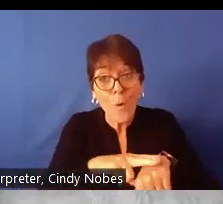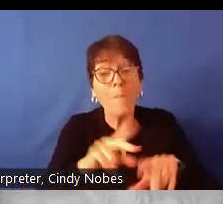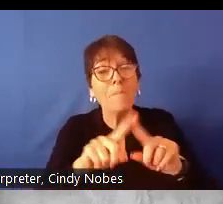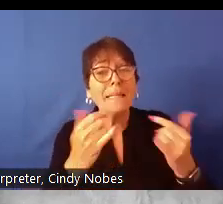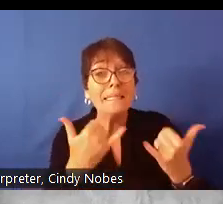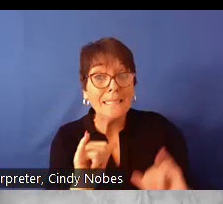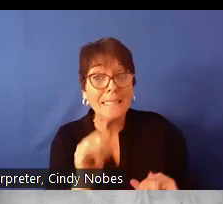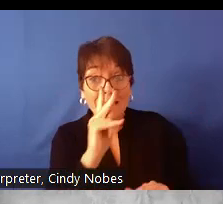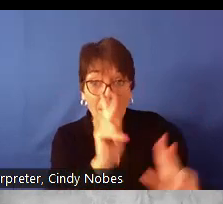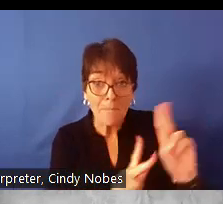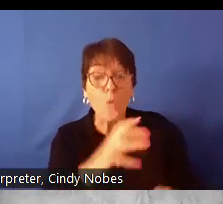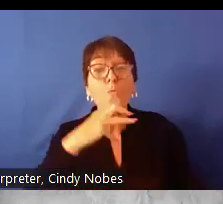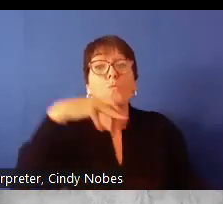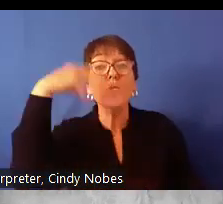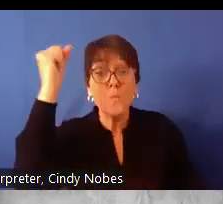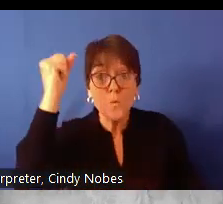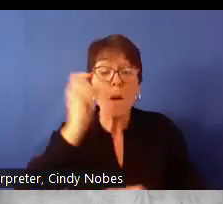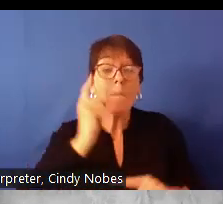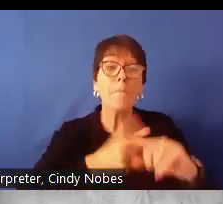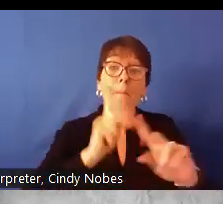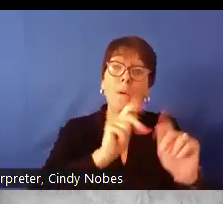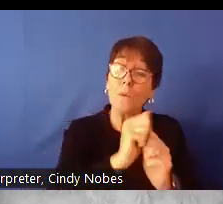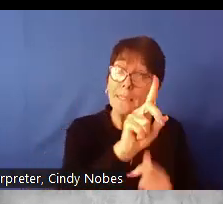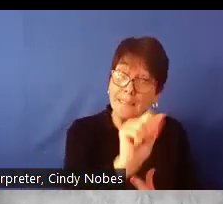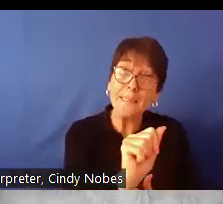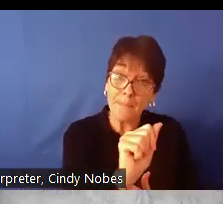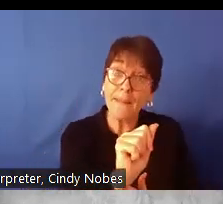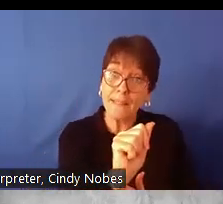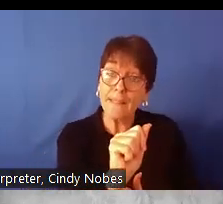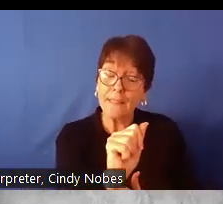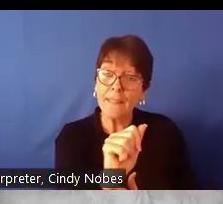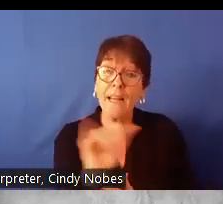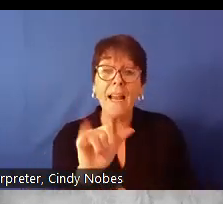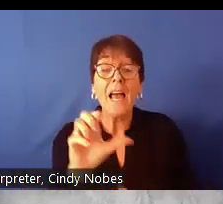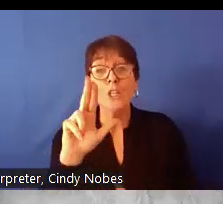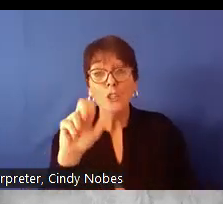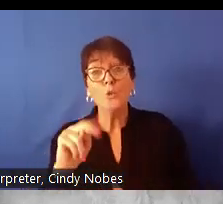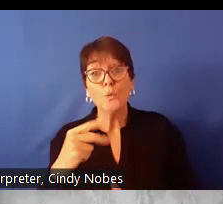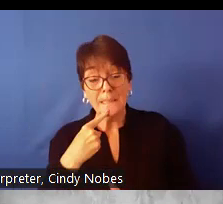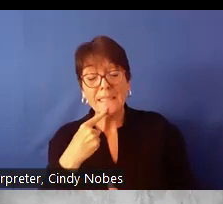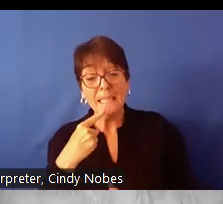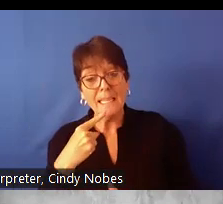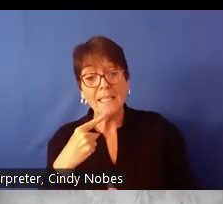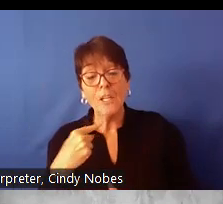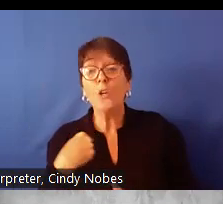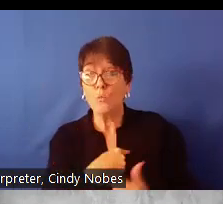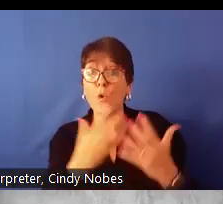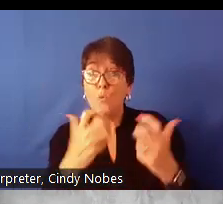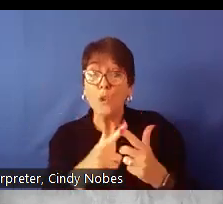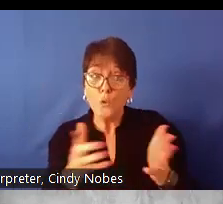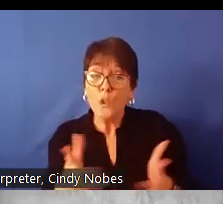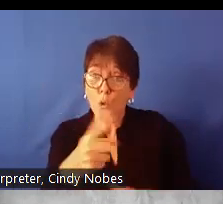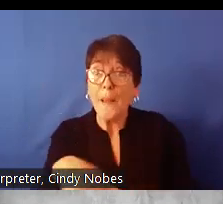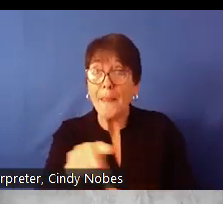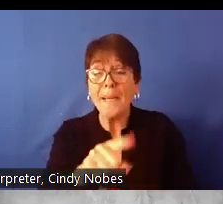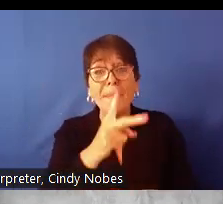the population of older adults and people with disabilities. You know, we, like Susan said earlier, we want to encourage them to